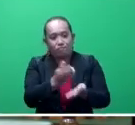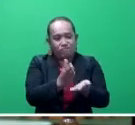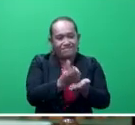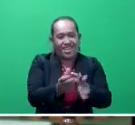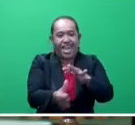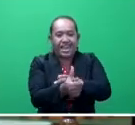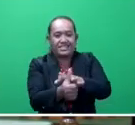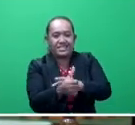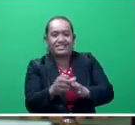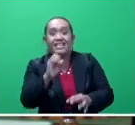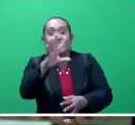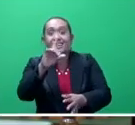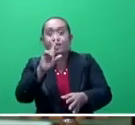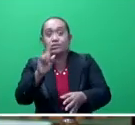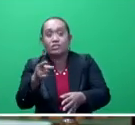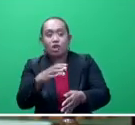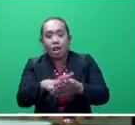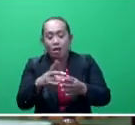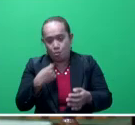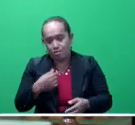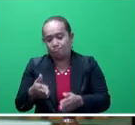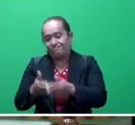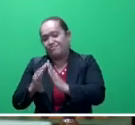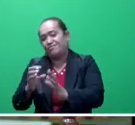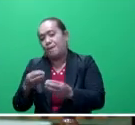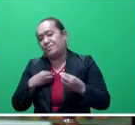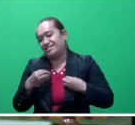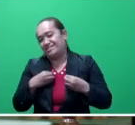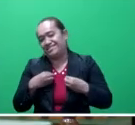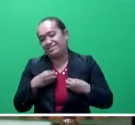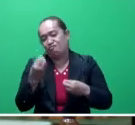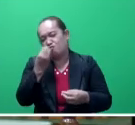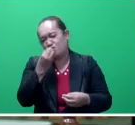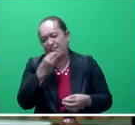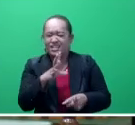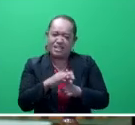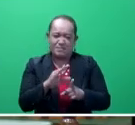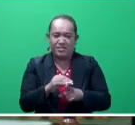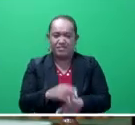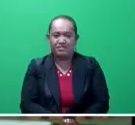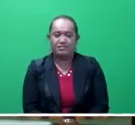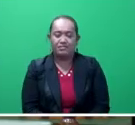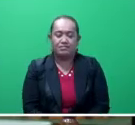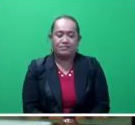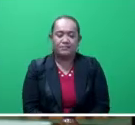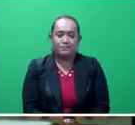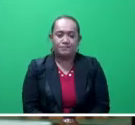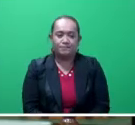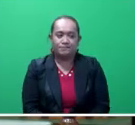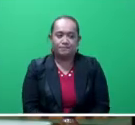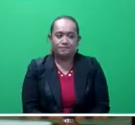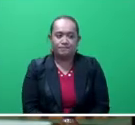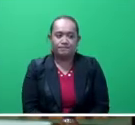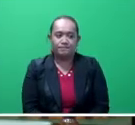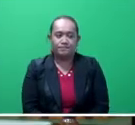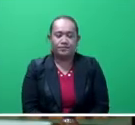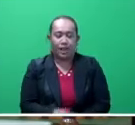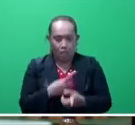up to $10,000 from the general account. Mr. Speaker, sir, we are also